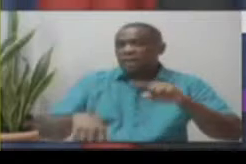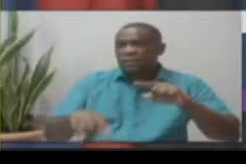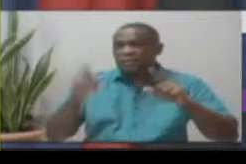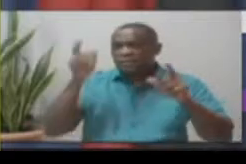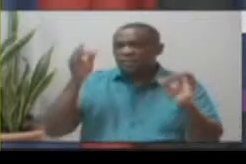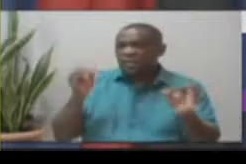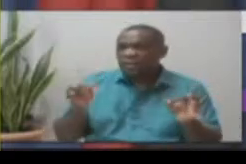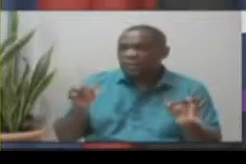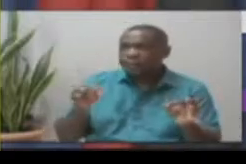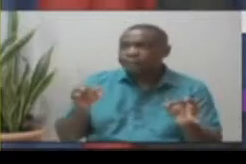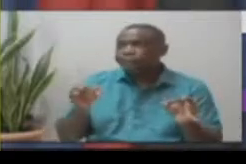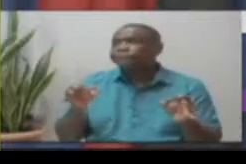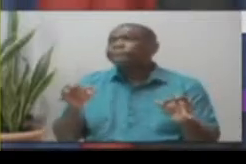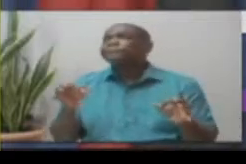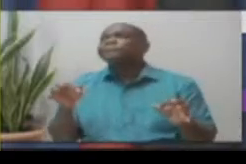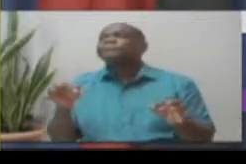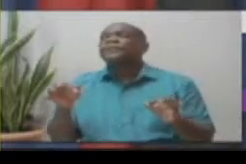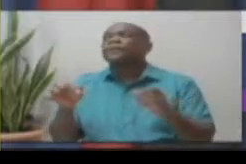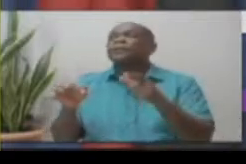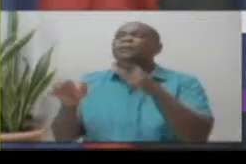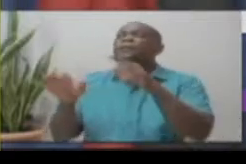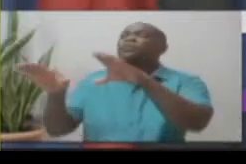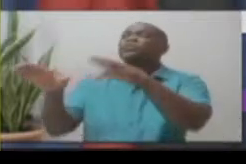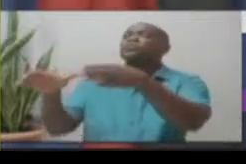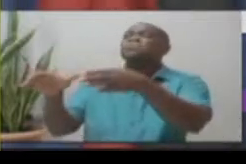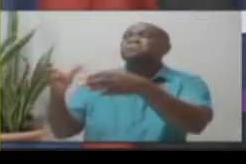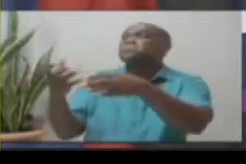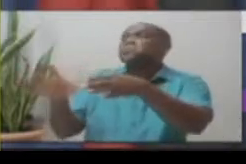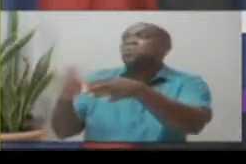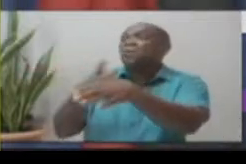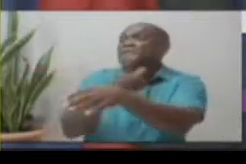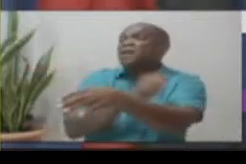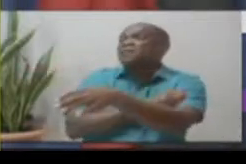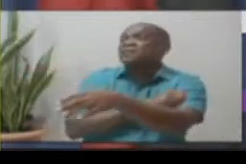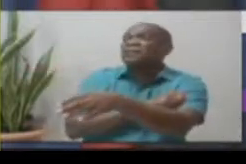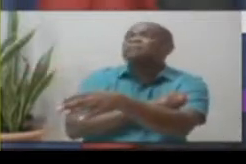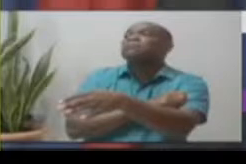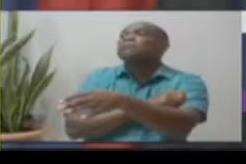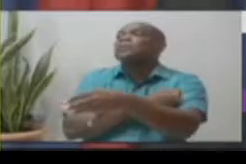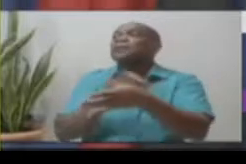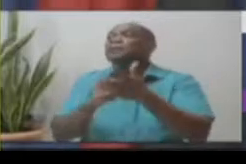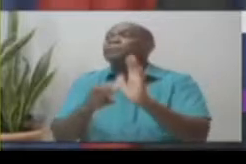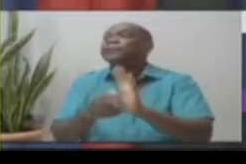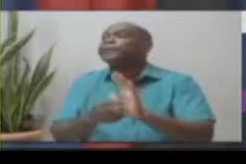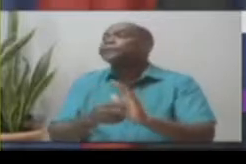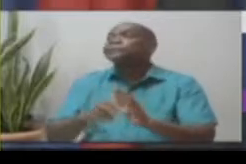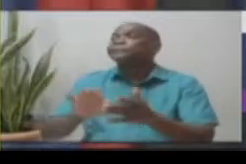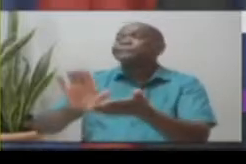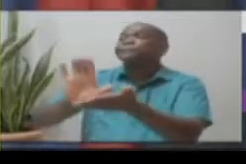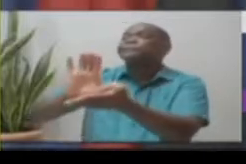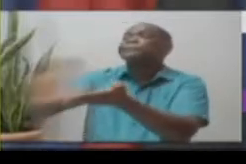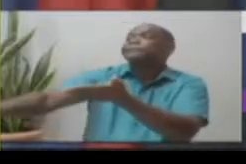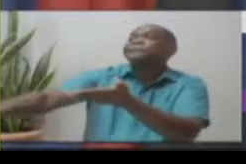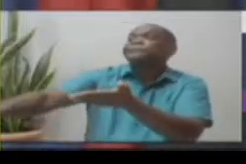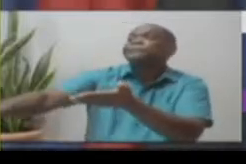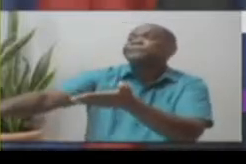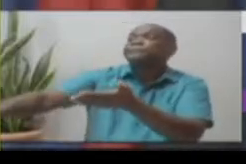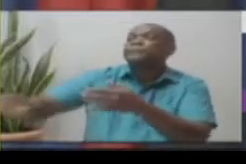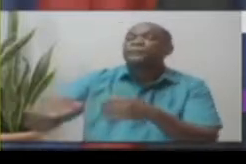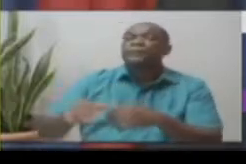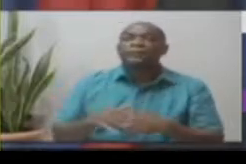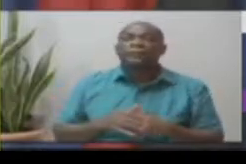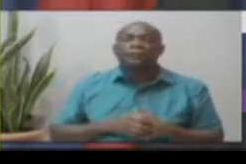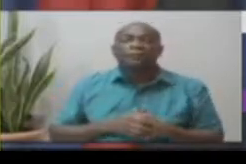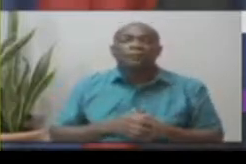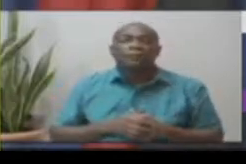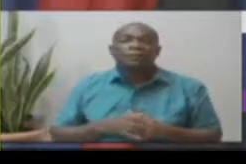by volunteerism, if such a person decides, I will take a chance on the virus and not take